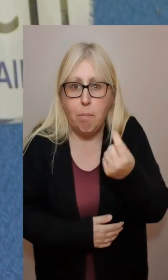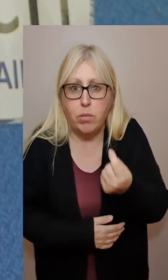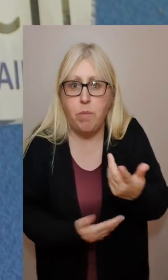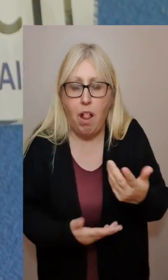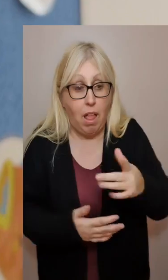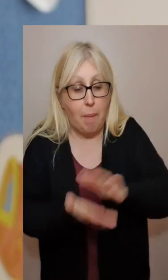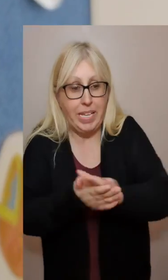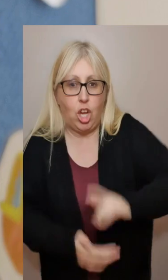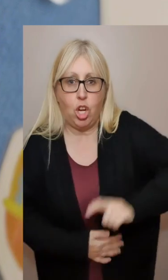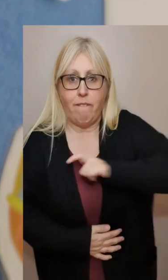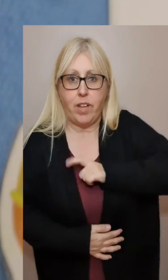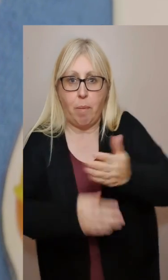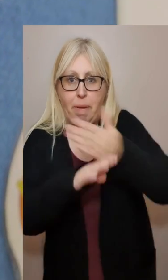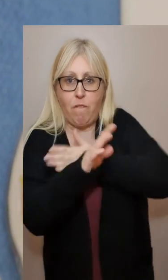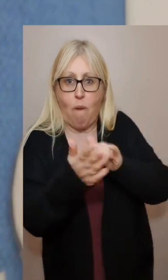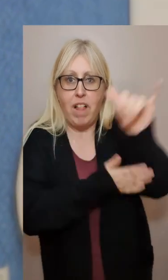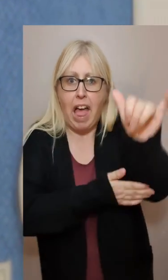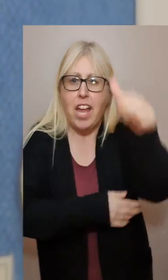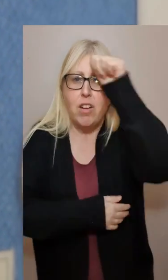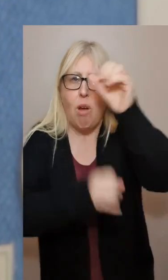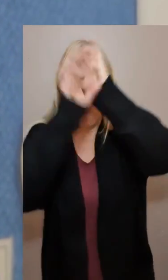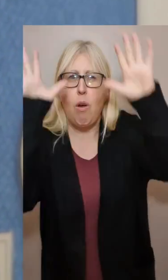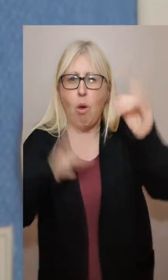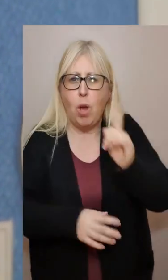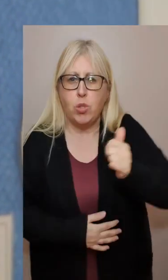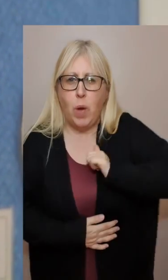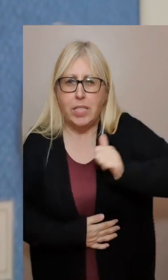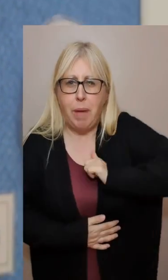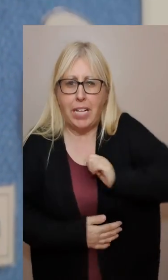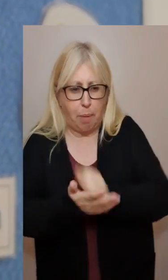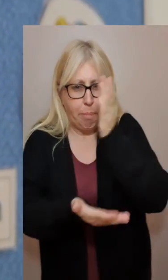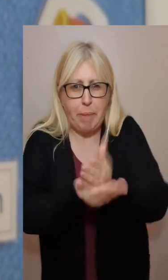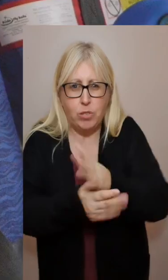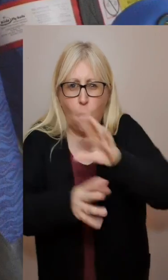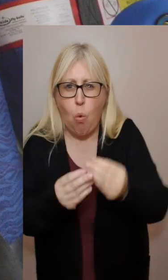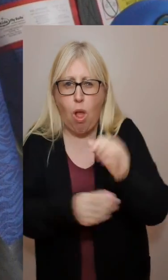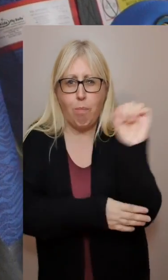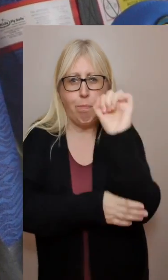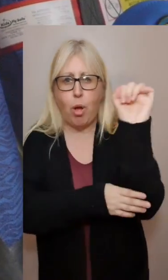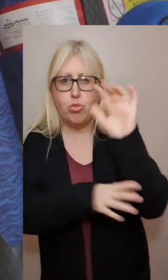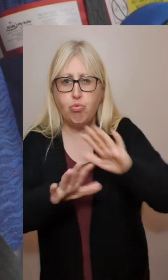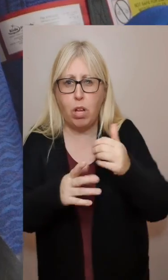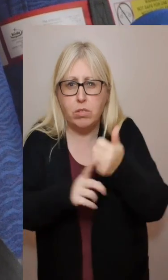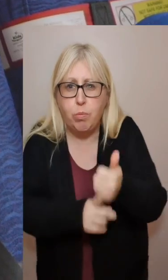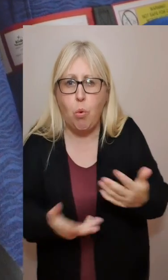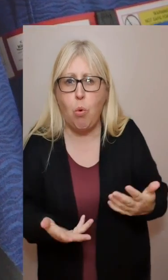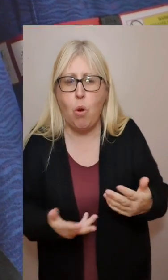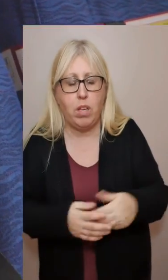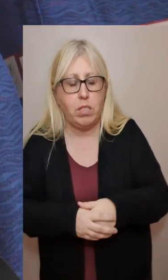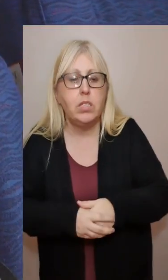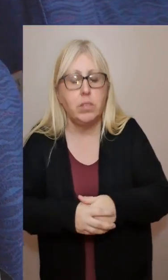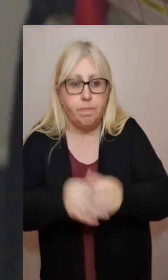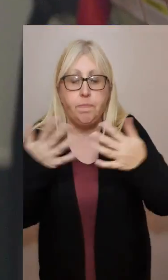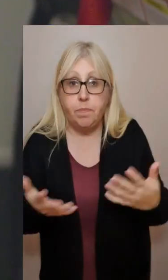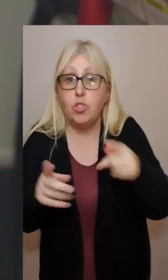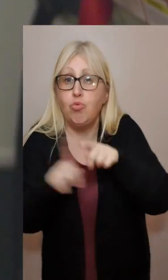they fly to know what to expect and make sure that all the postural supports are available. So basically in the